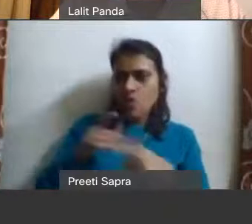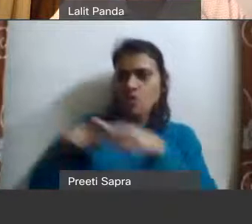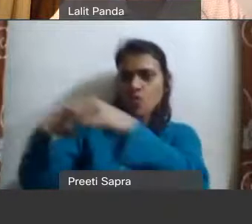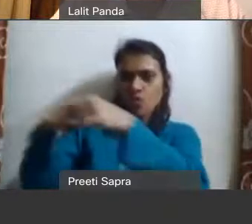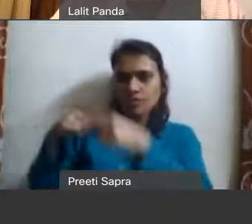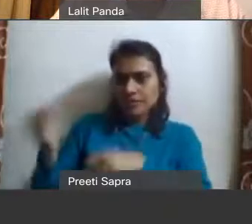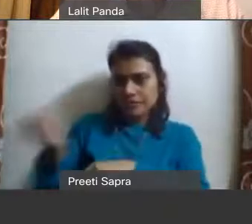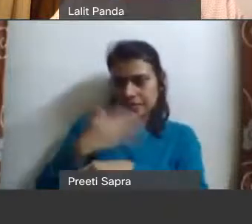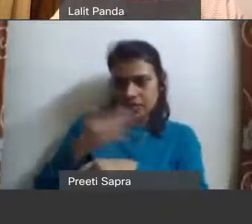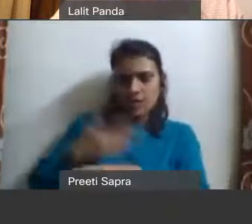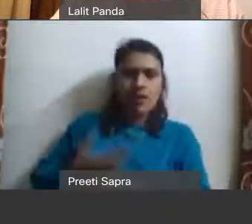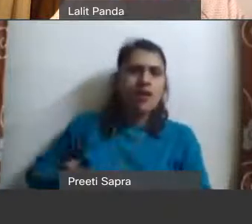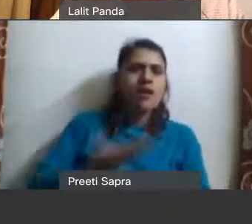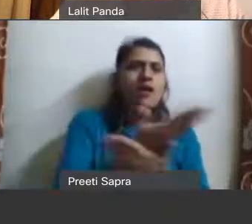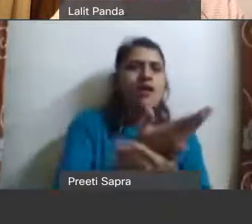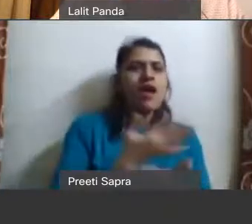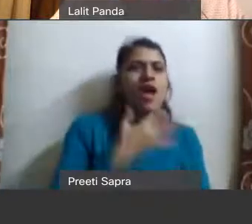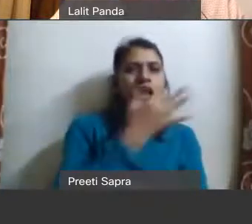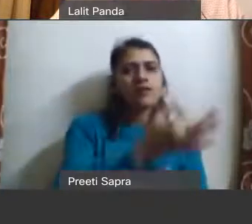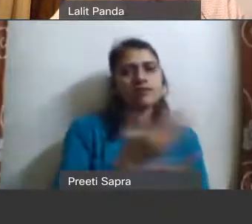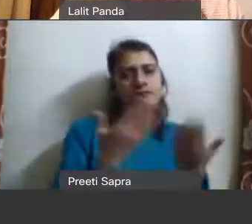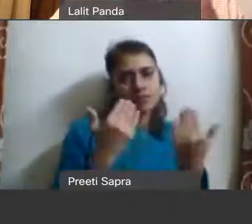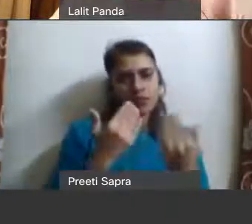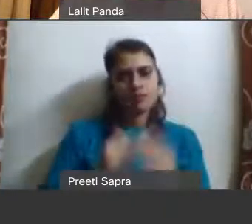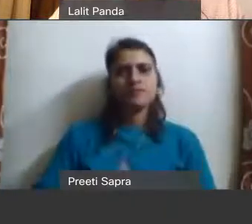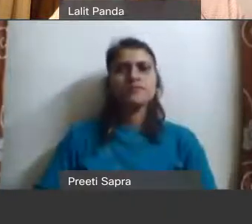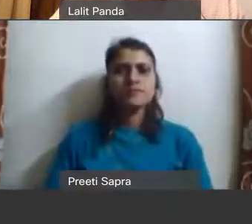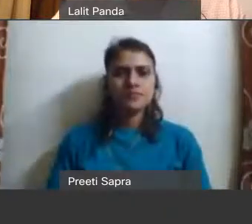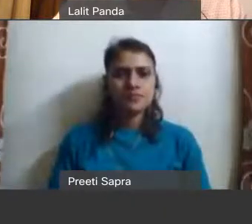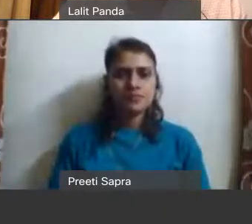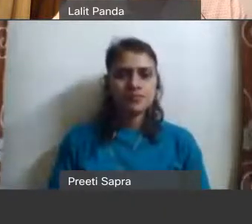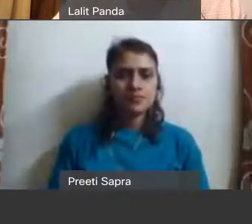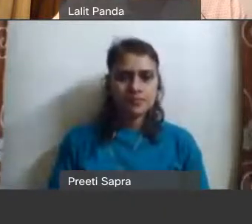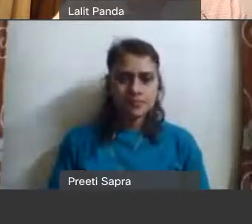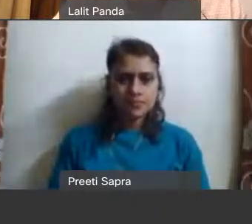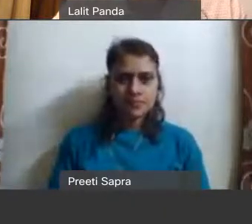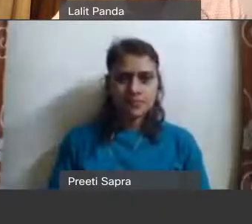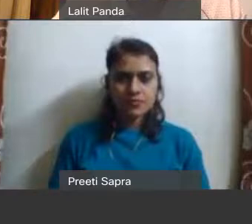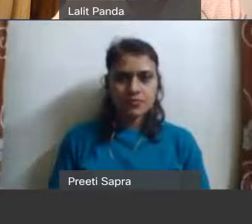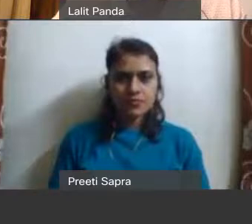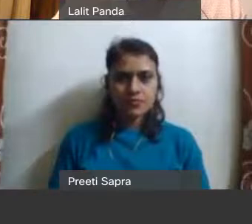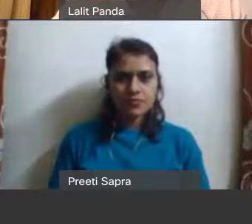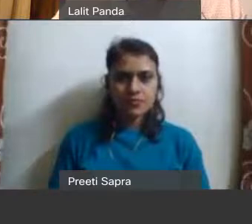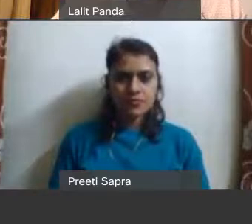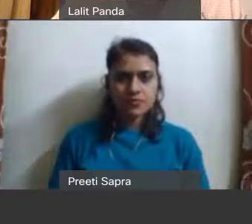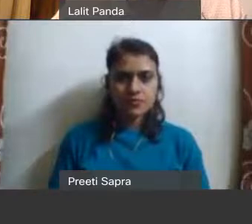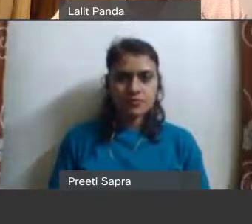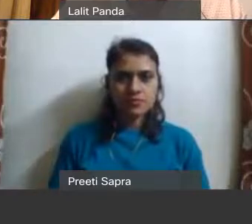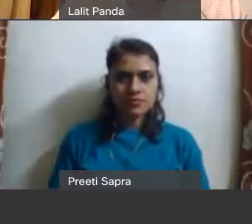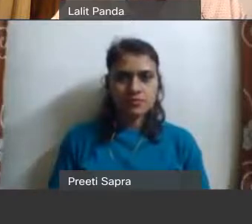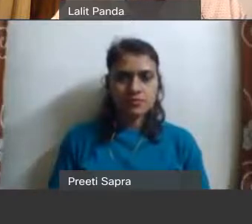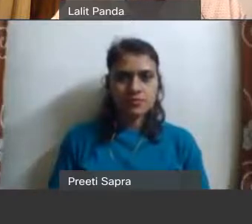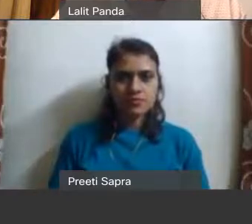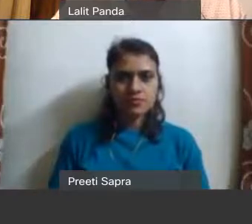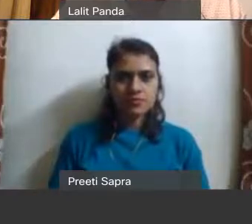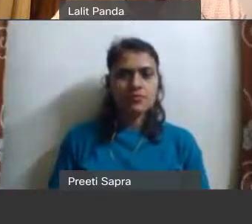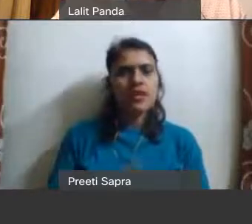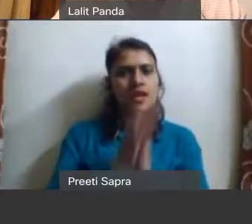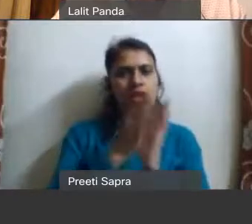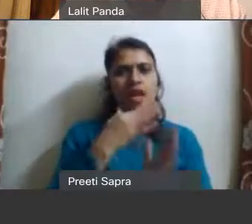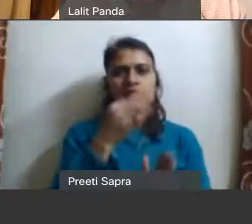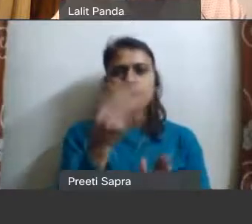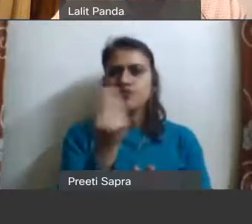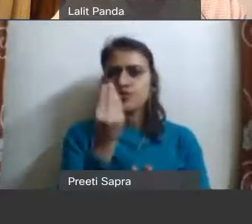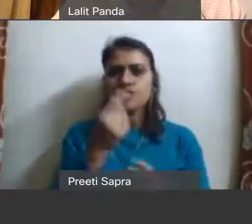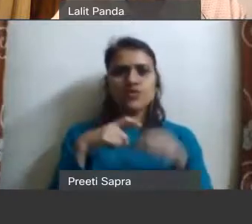it here. I'll pose it for you to the panelists. To start off with, I just wanted to ask these a couple of questions that